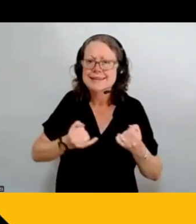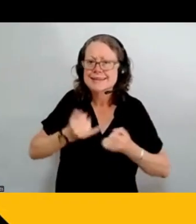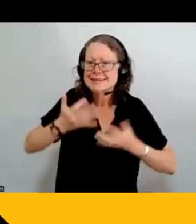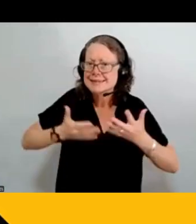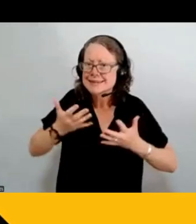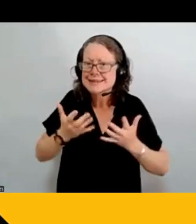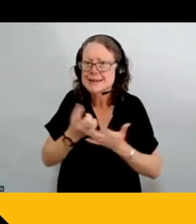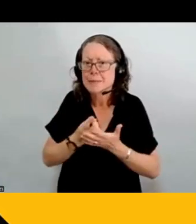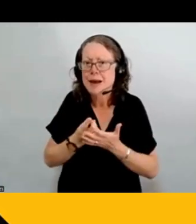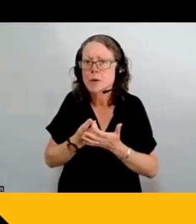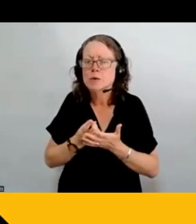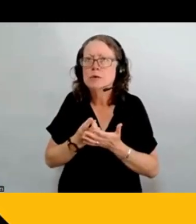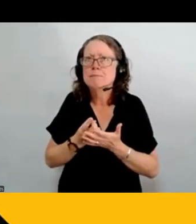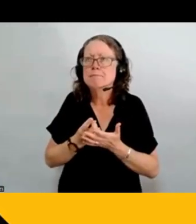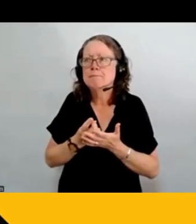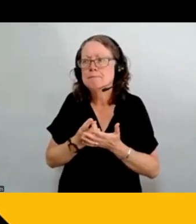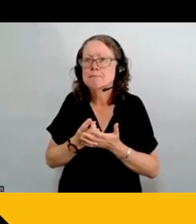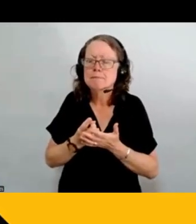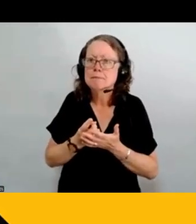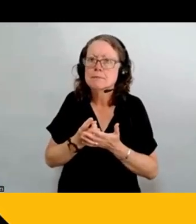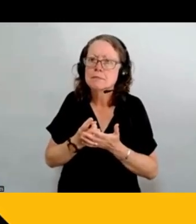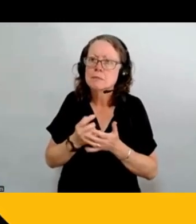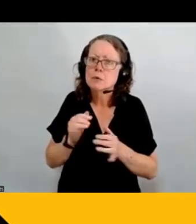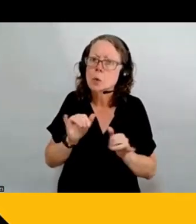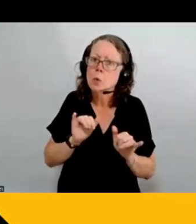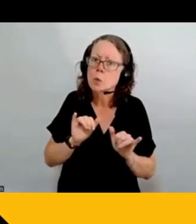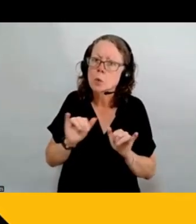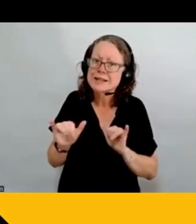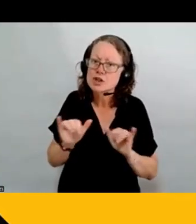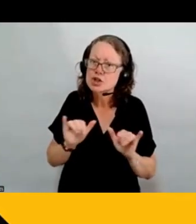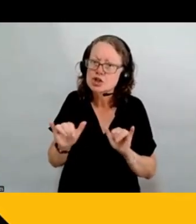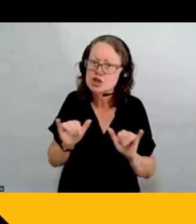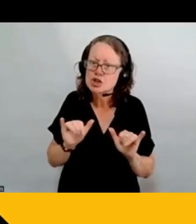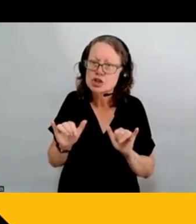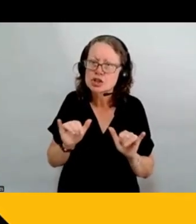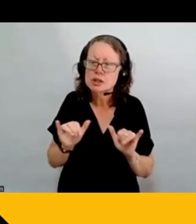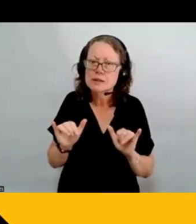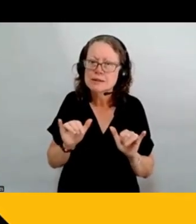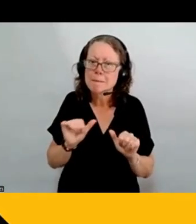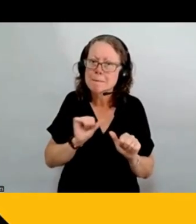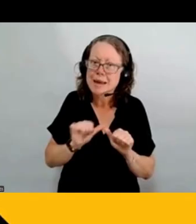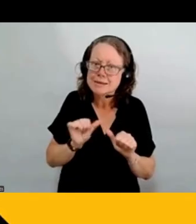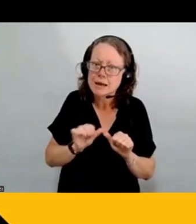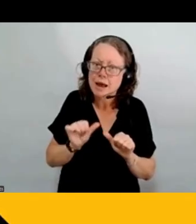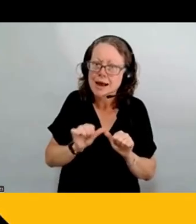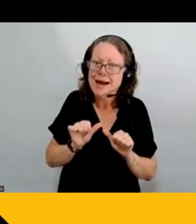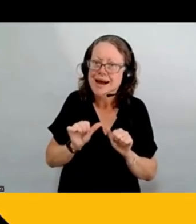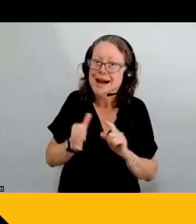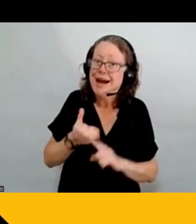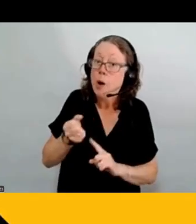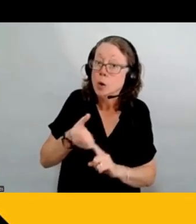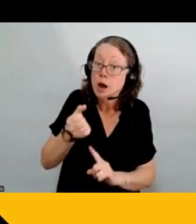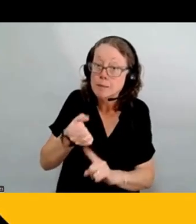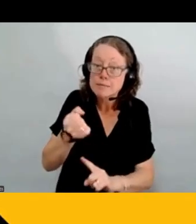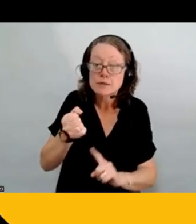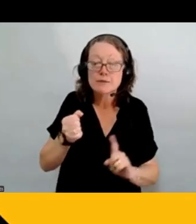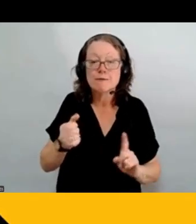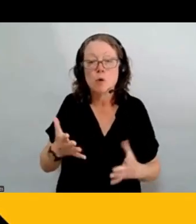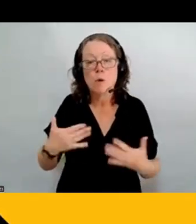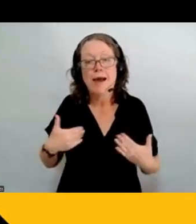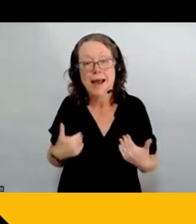more has better known outcomes for kind of health and social